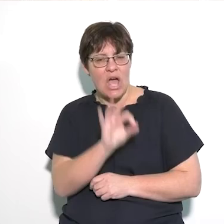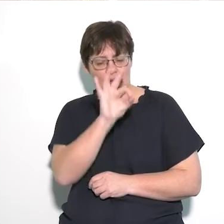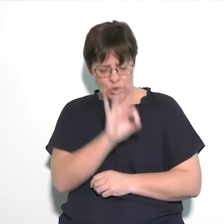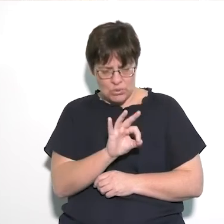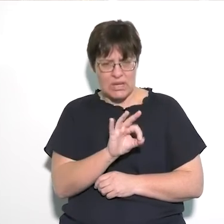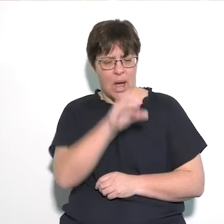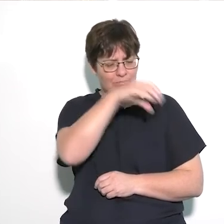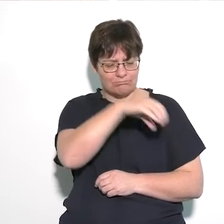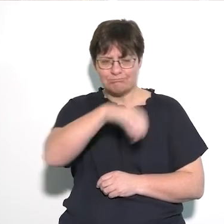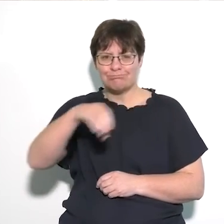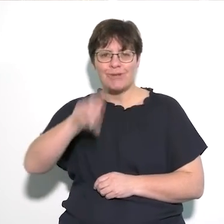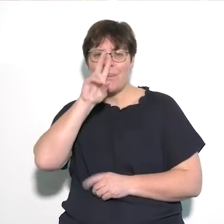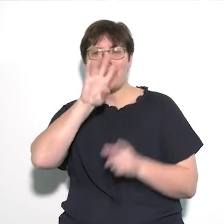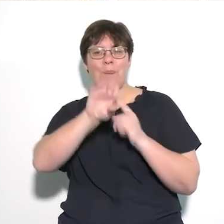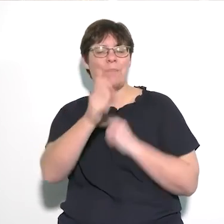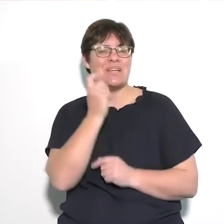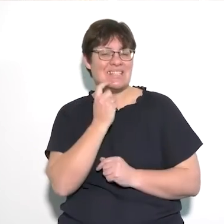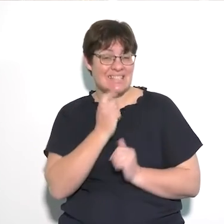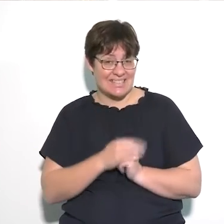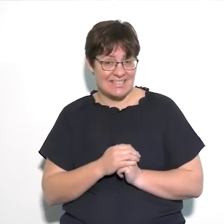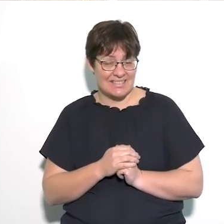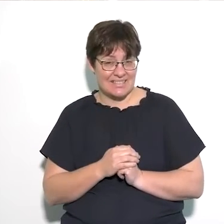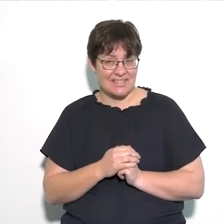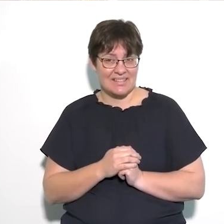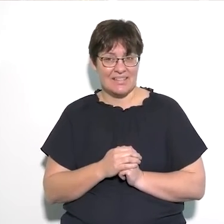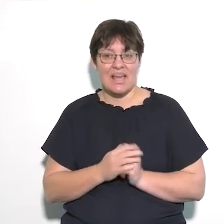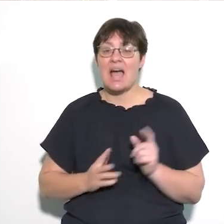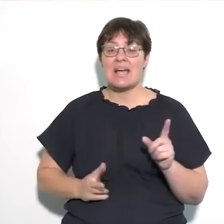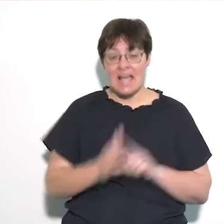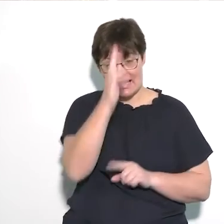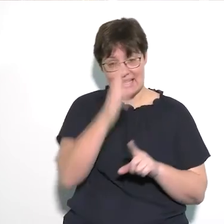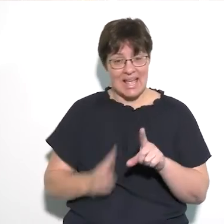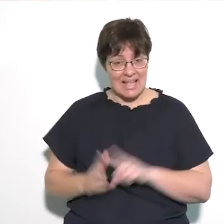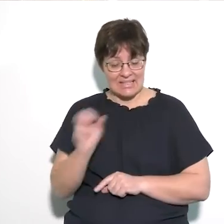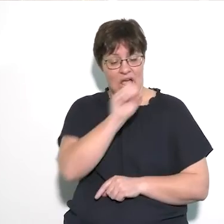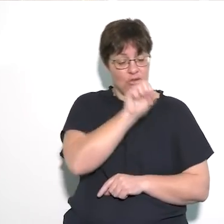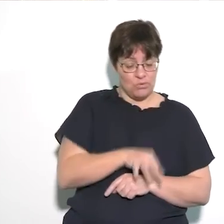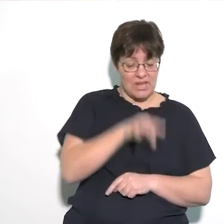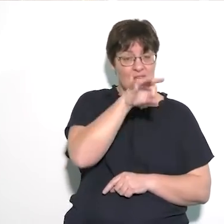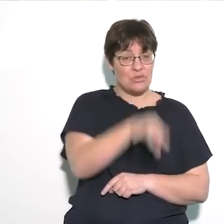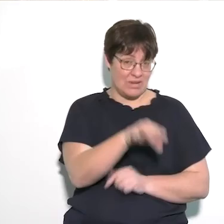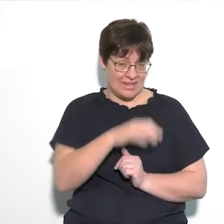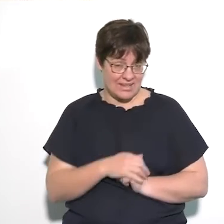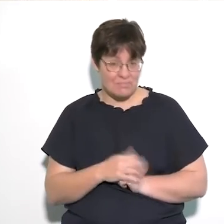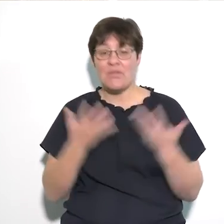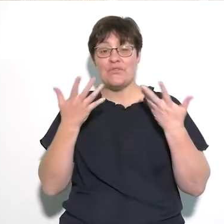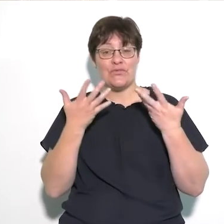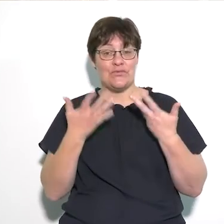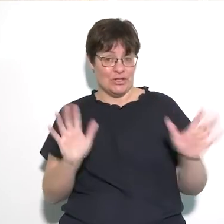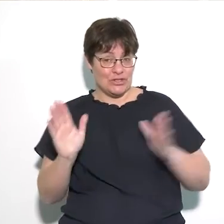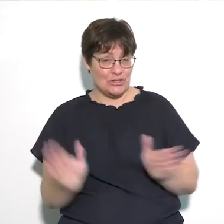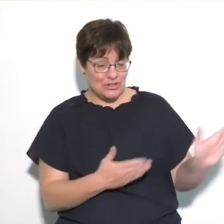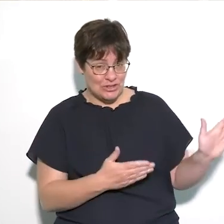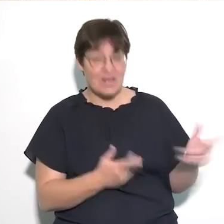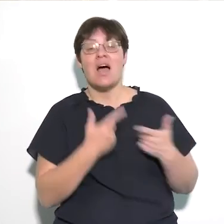body parts really easily. Cut your egg boxes into strips of 3. When you've done